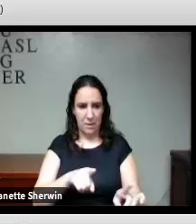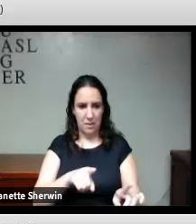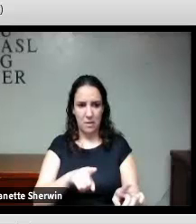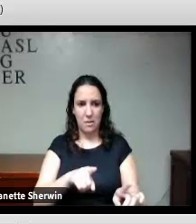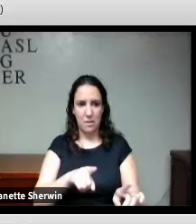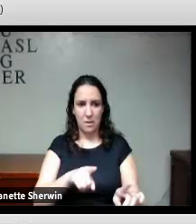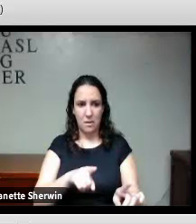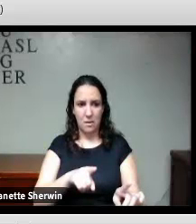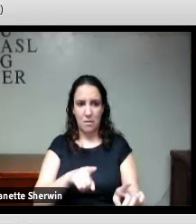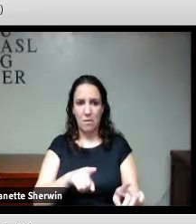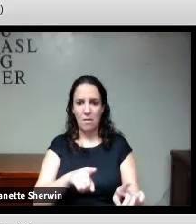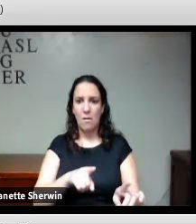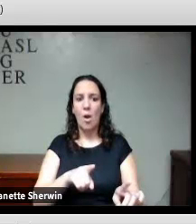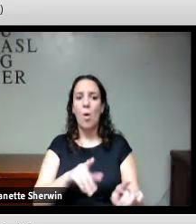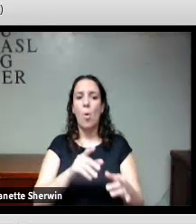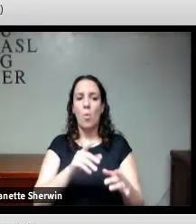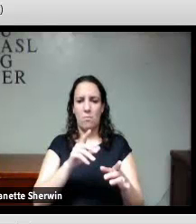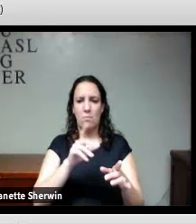You can